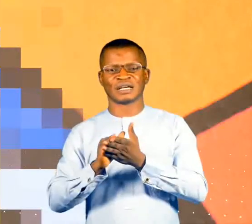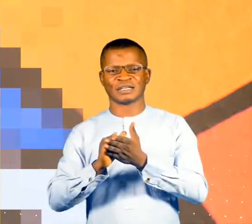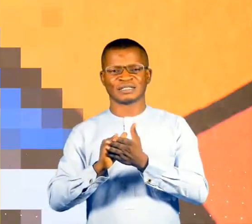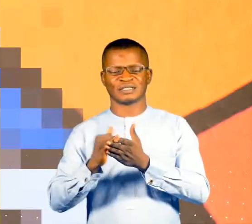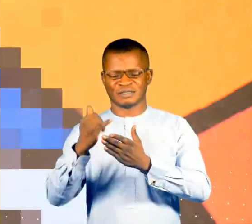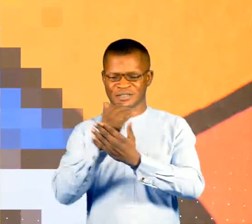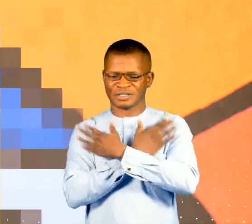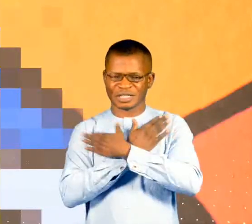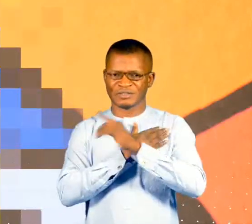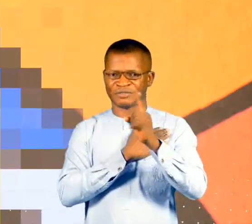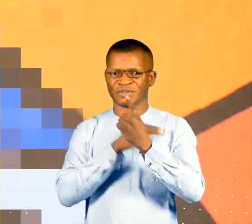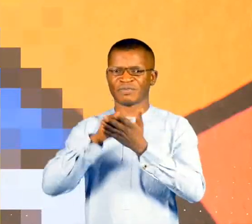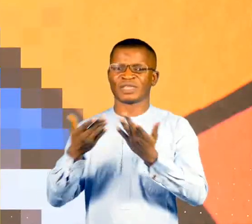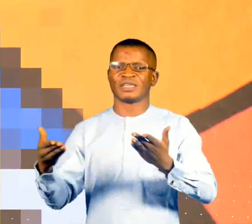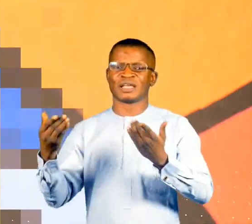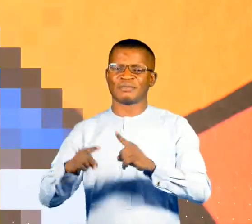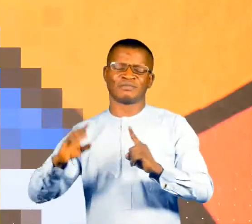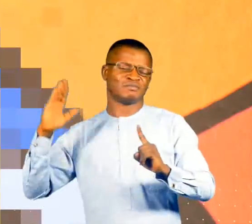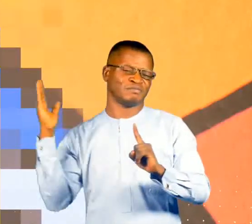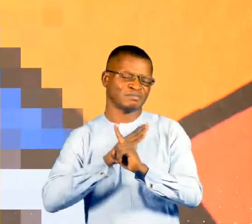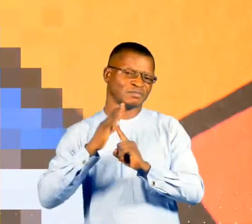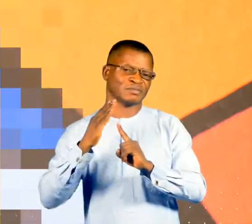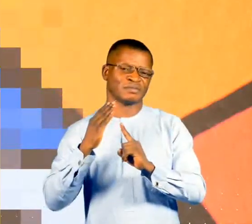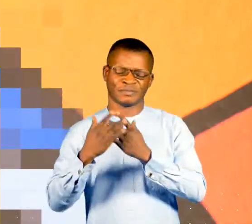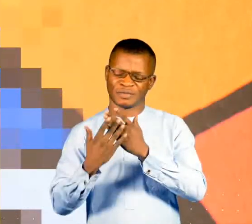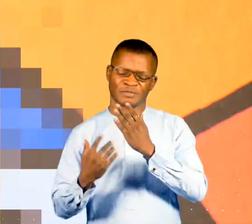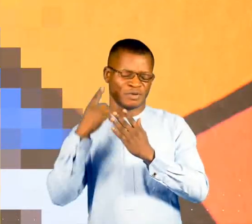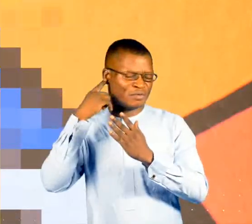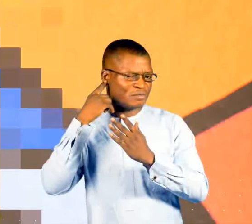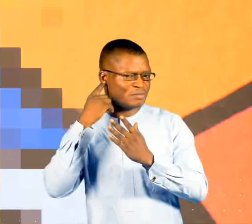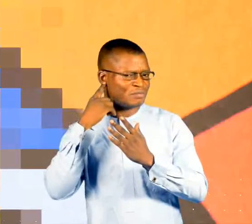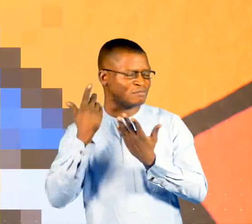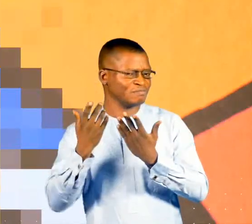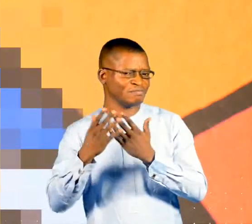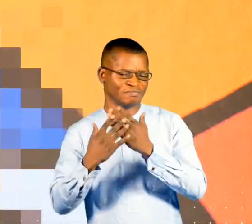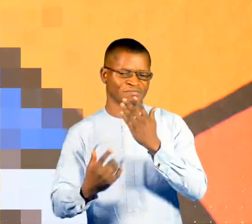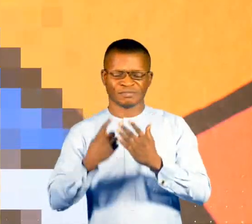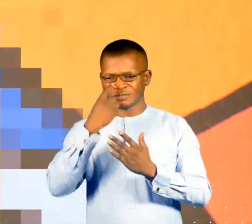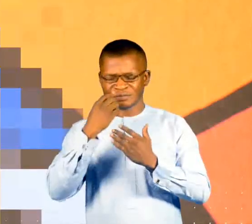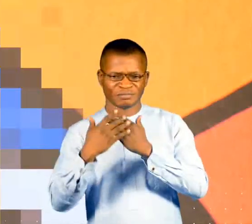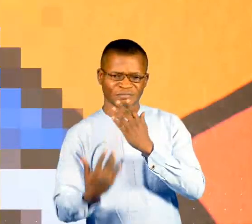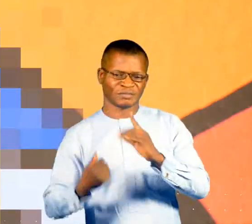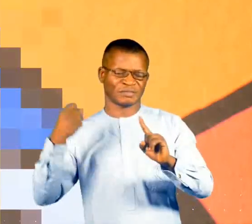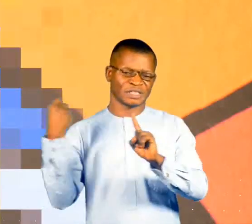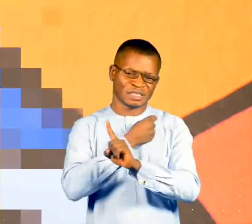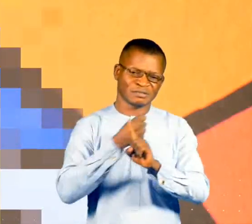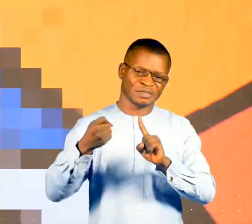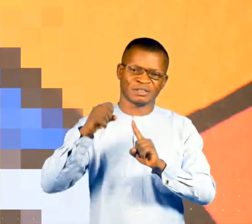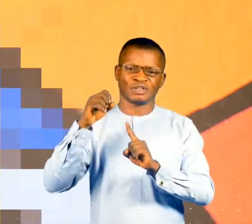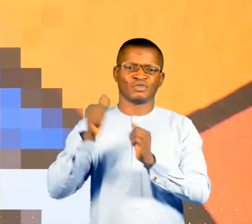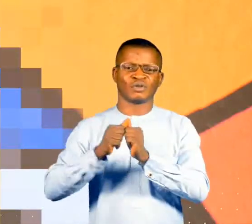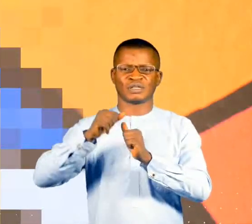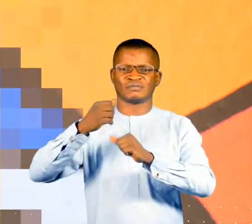now snap all the mark. That one, the Sunday first that the thing happened, she slapped me on my ear. Blood come out.